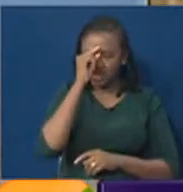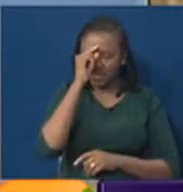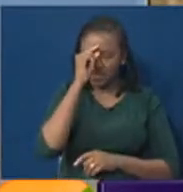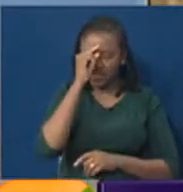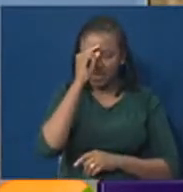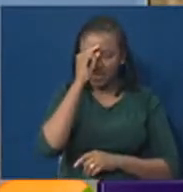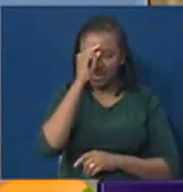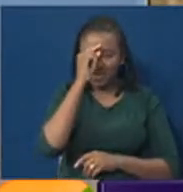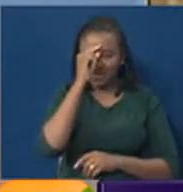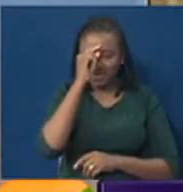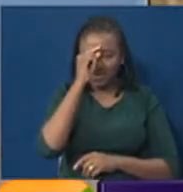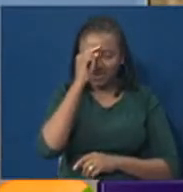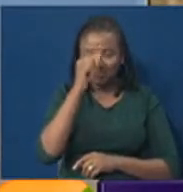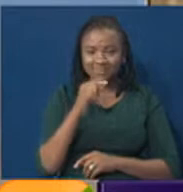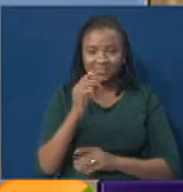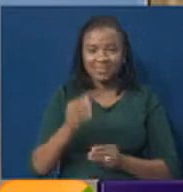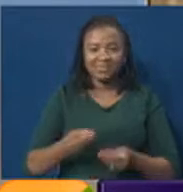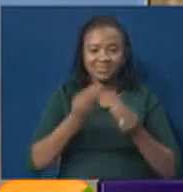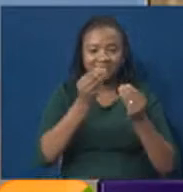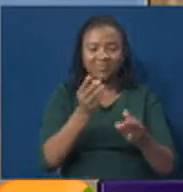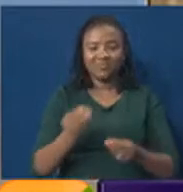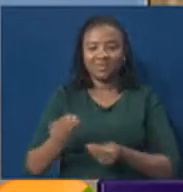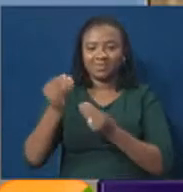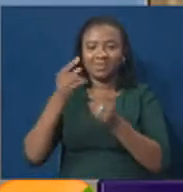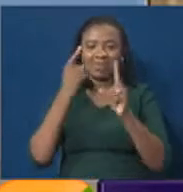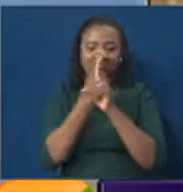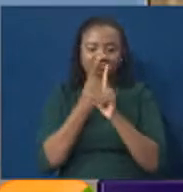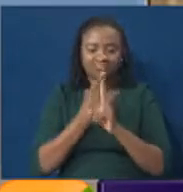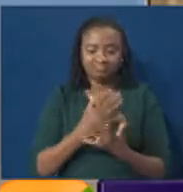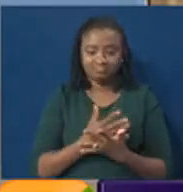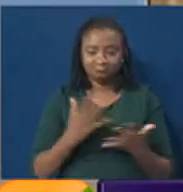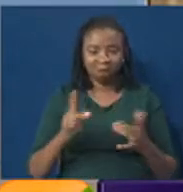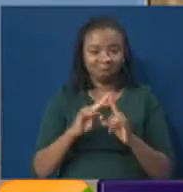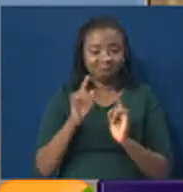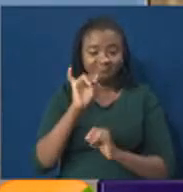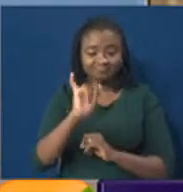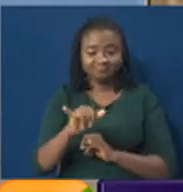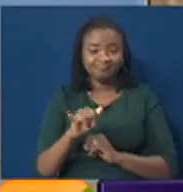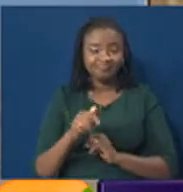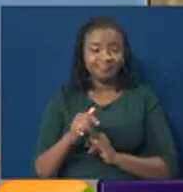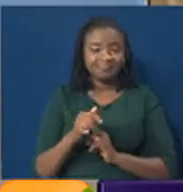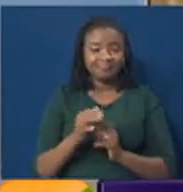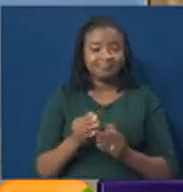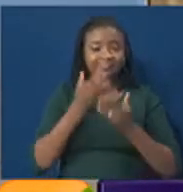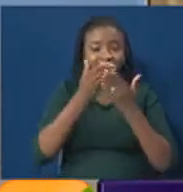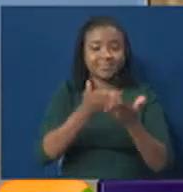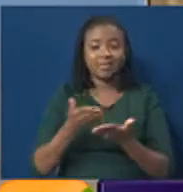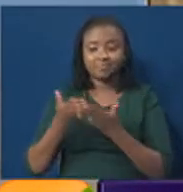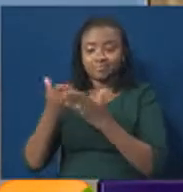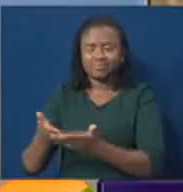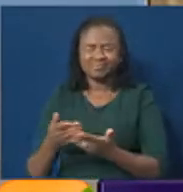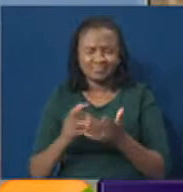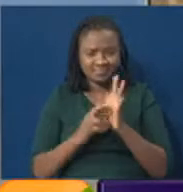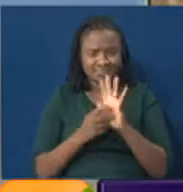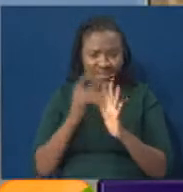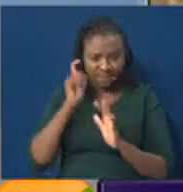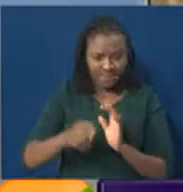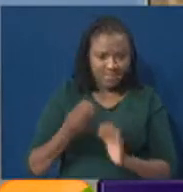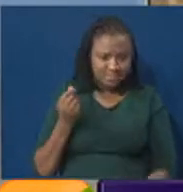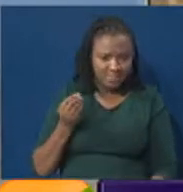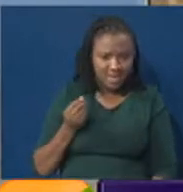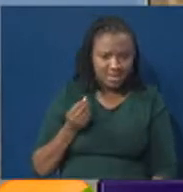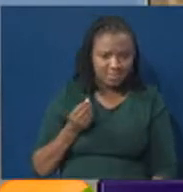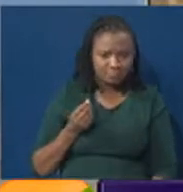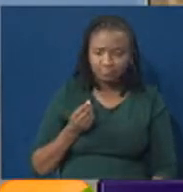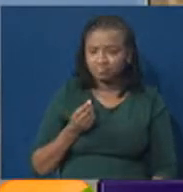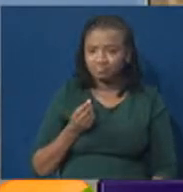By providing incentives. And these incentives do not have to be direct monies to this sector. It takes money to approve building